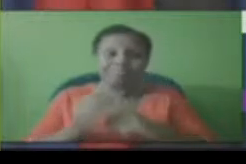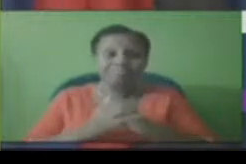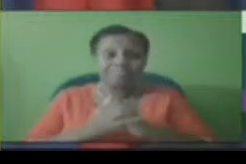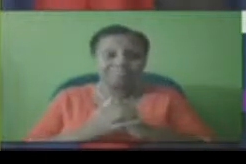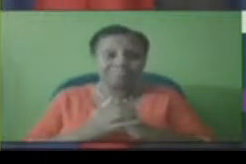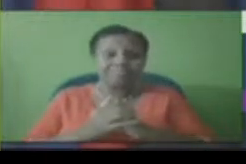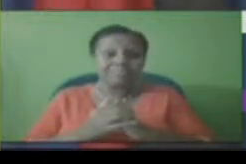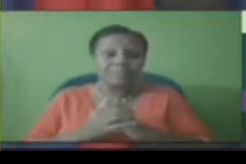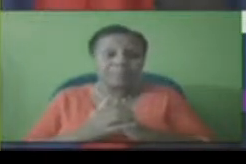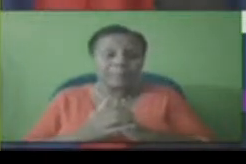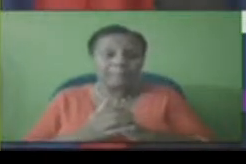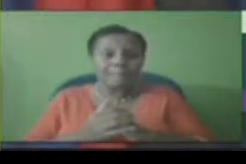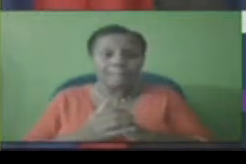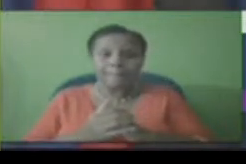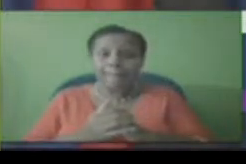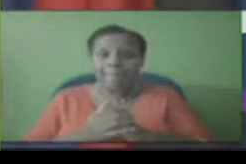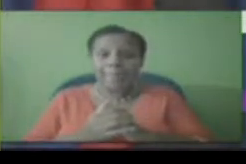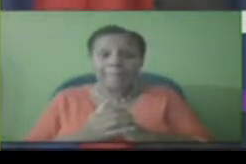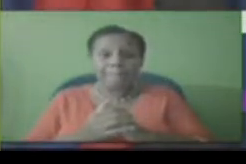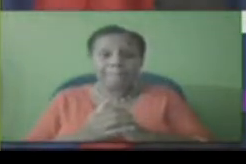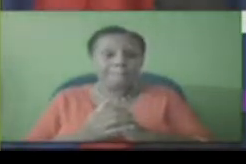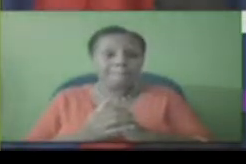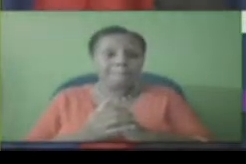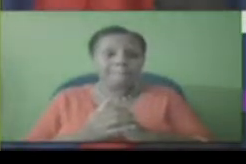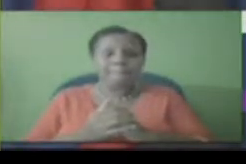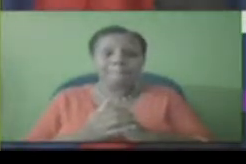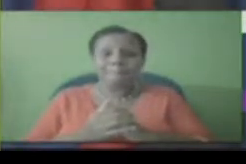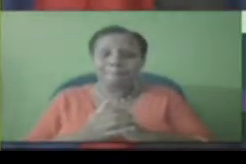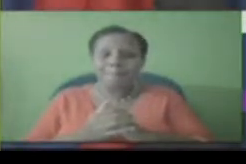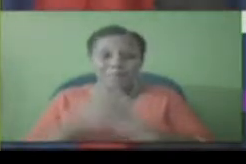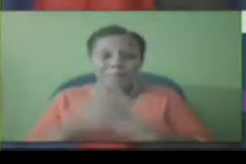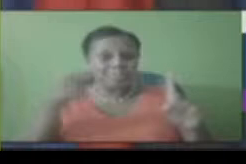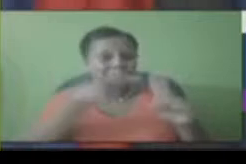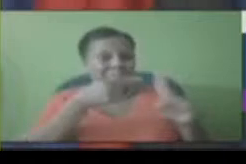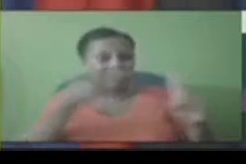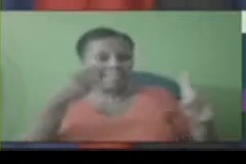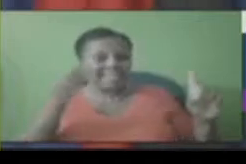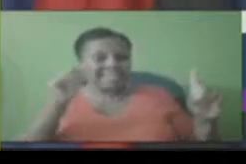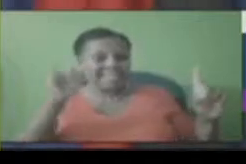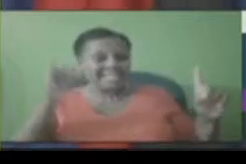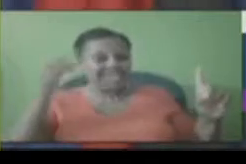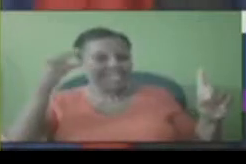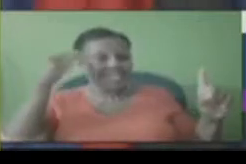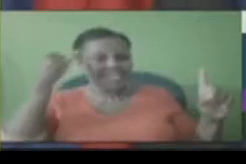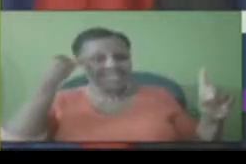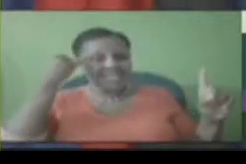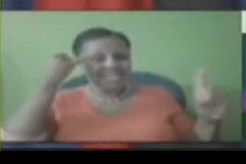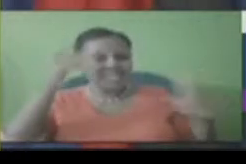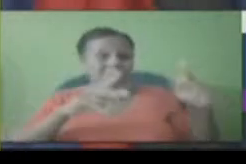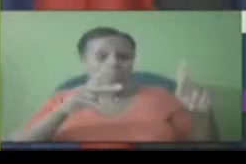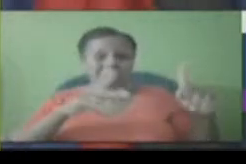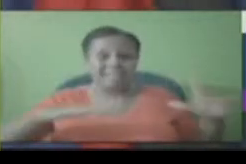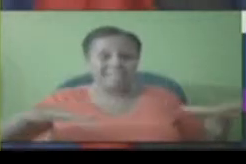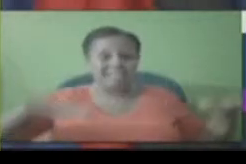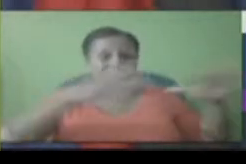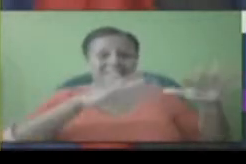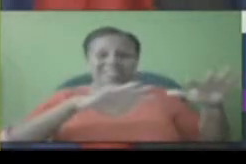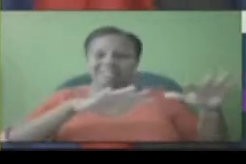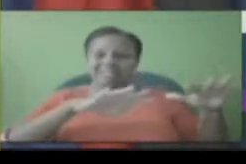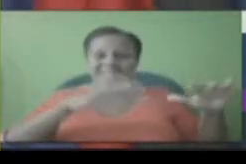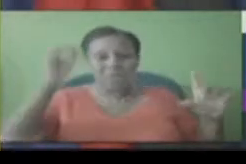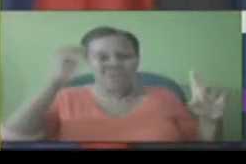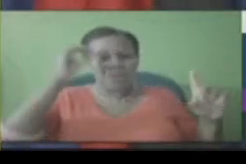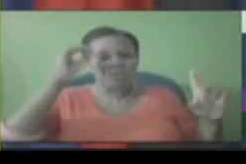differences of opinion in Haiti about their political situation. And